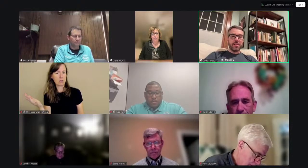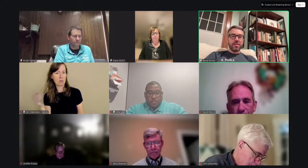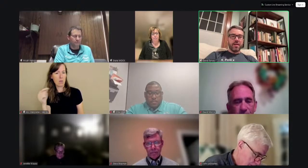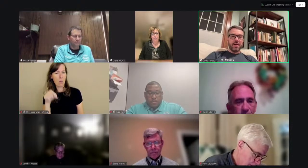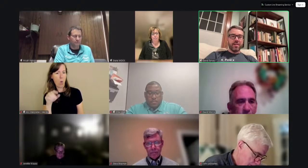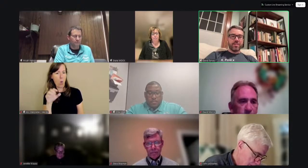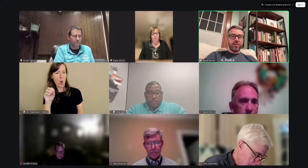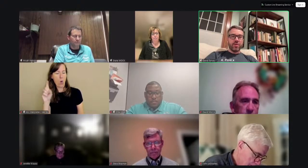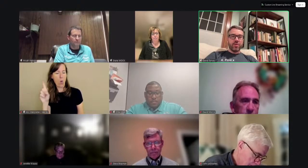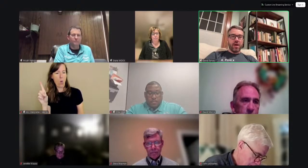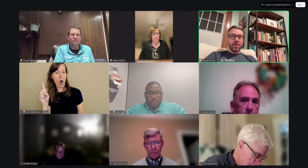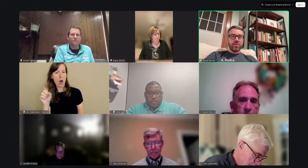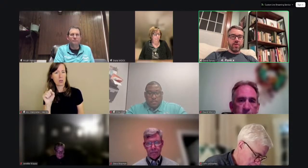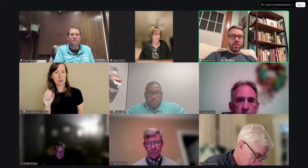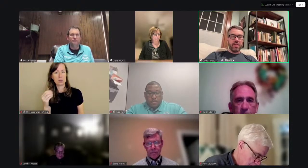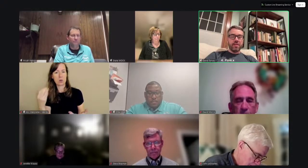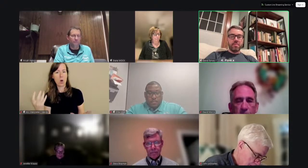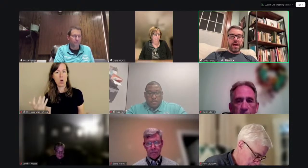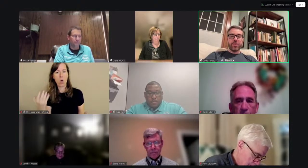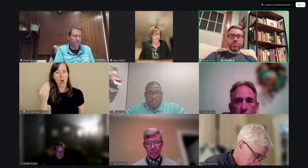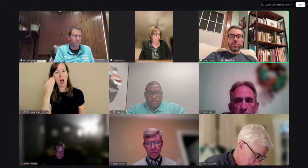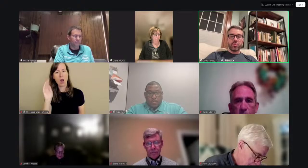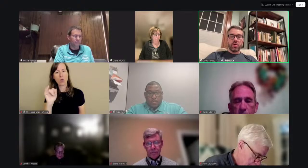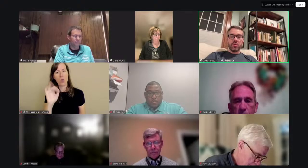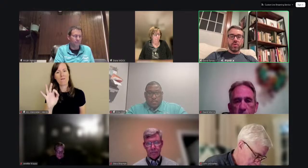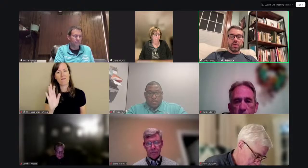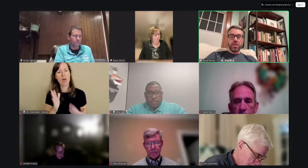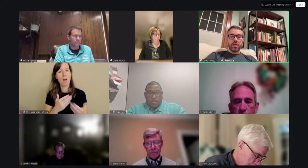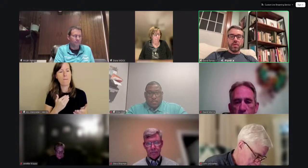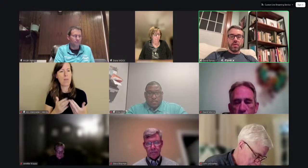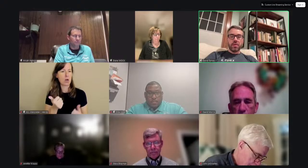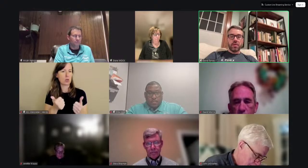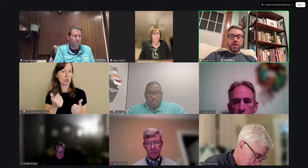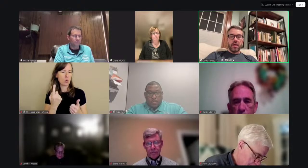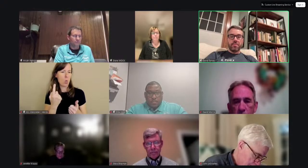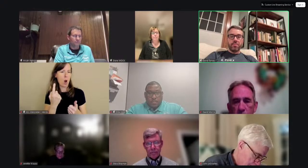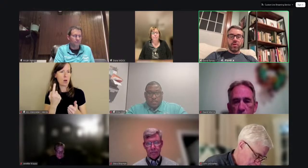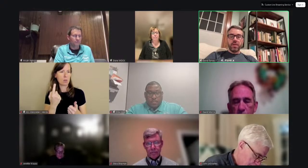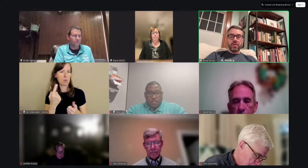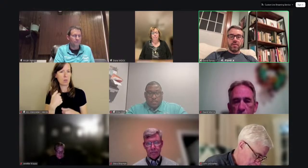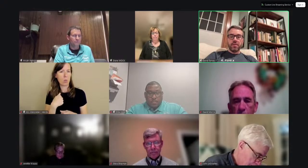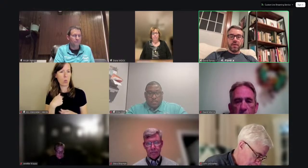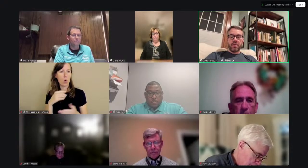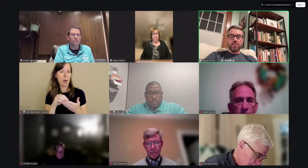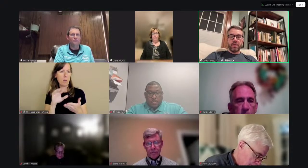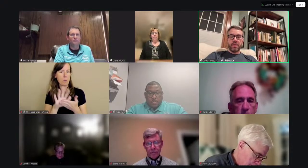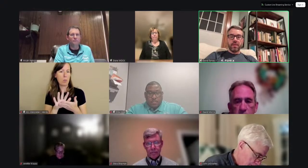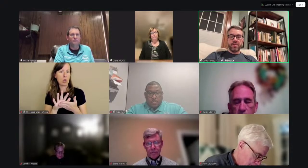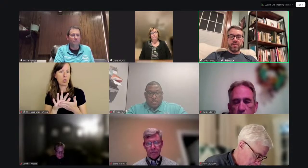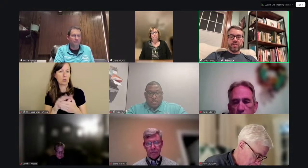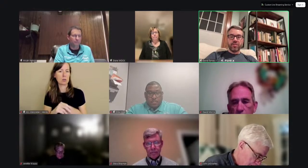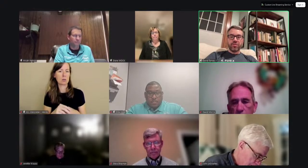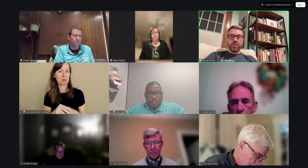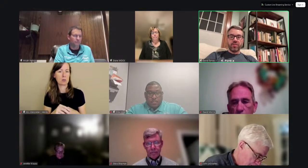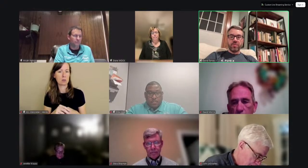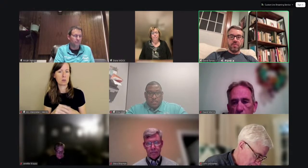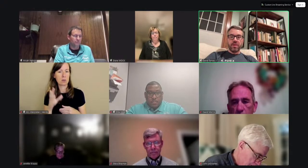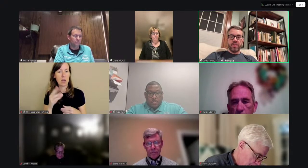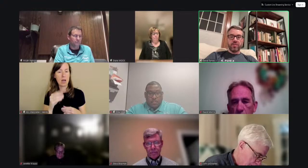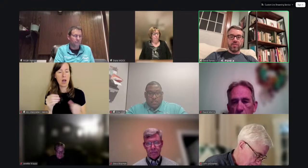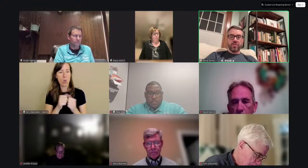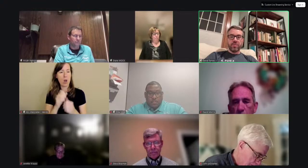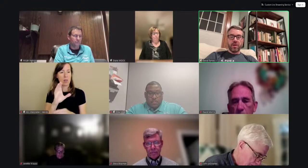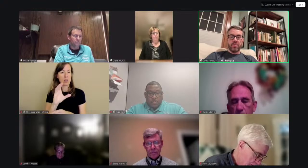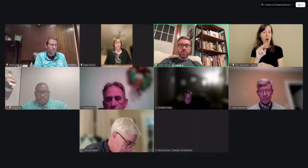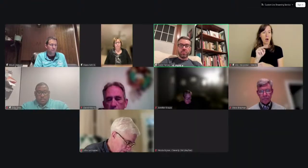0.01. So I don't know that it matters which one we put in, and given the constraints, maybe